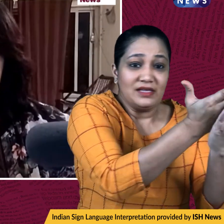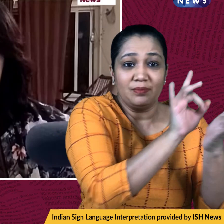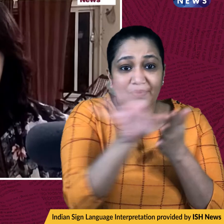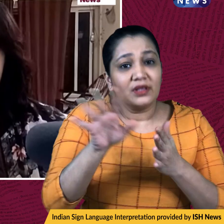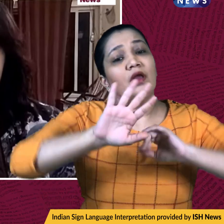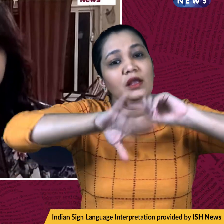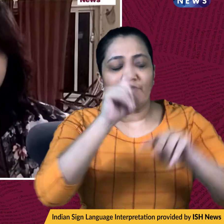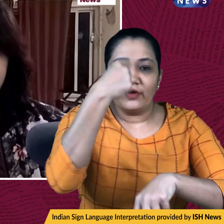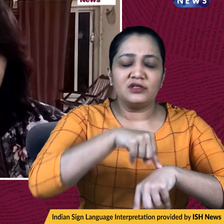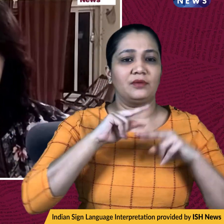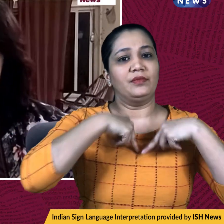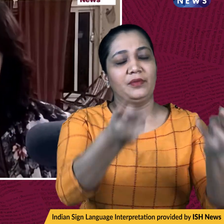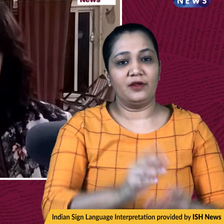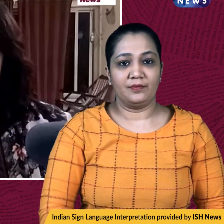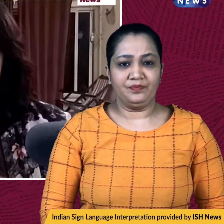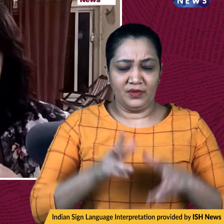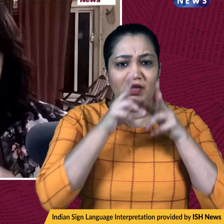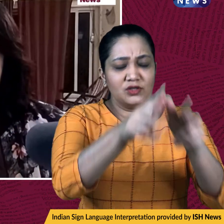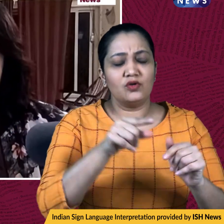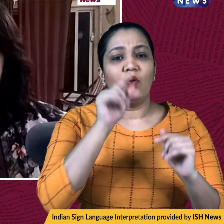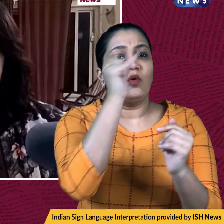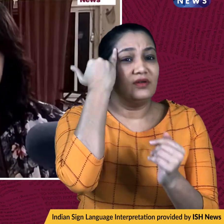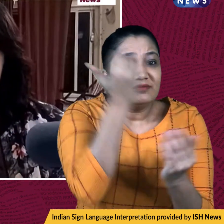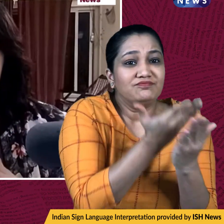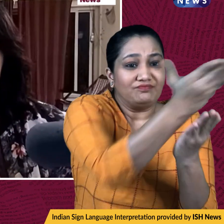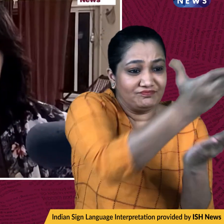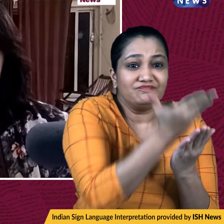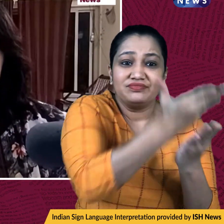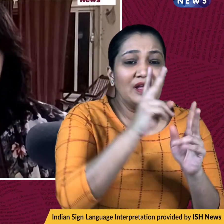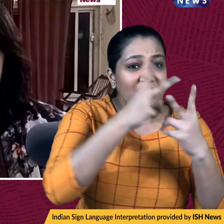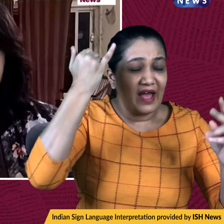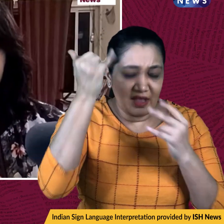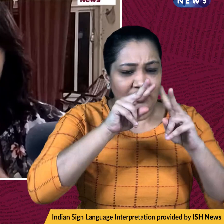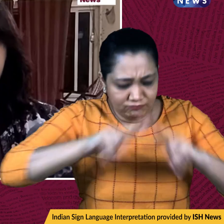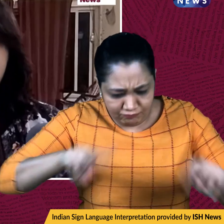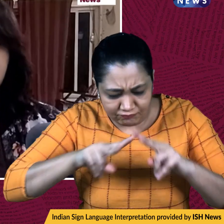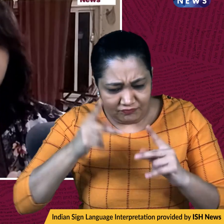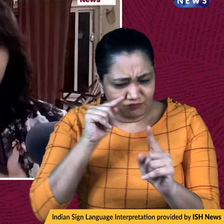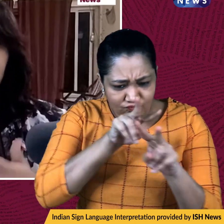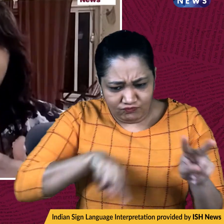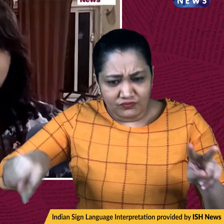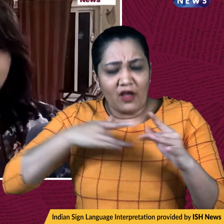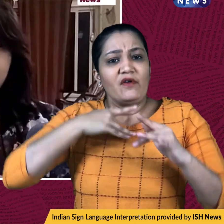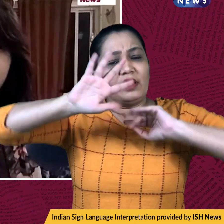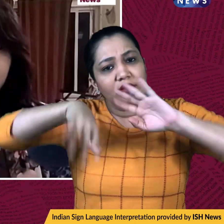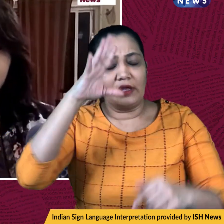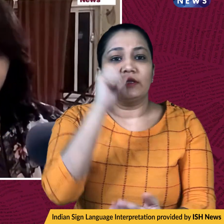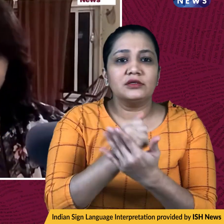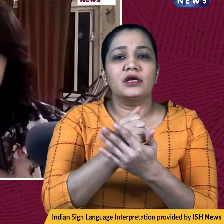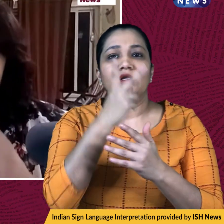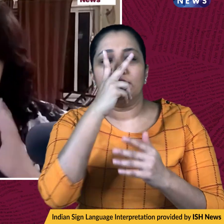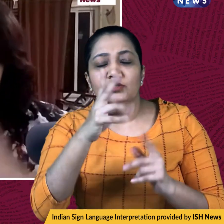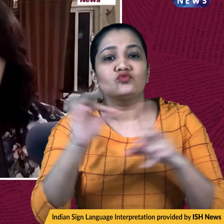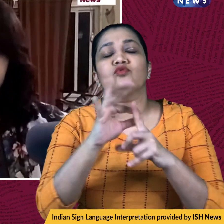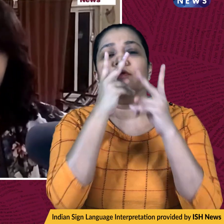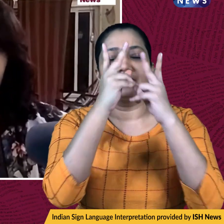Russia's main demand. He told Mr. Macron that he would study the US counter proposals closely before deciding on any further